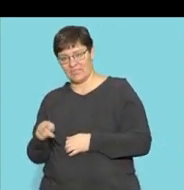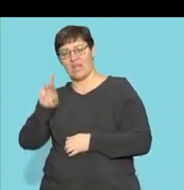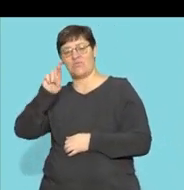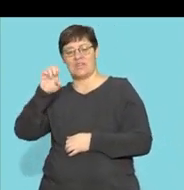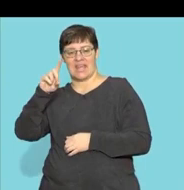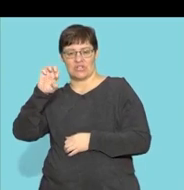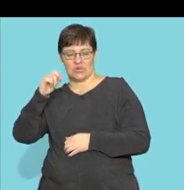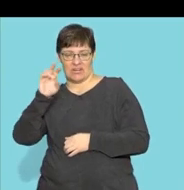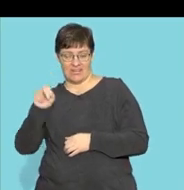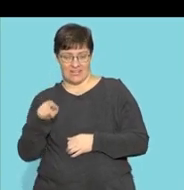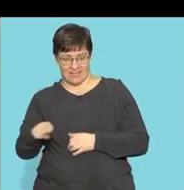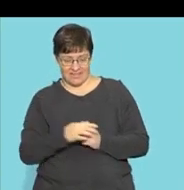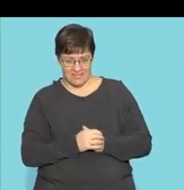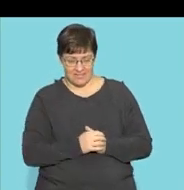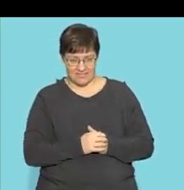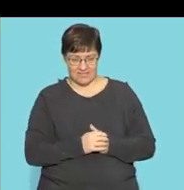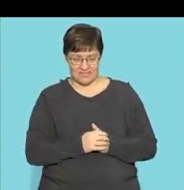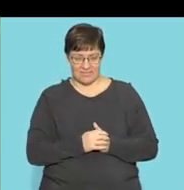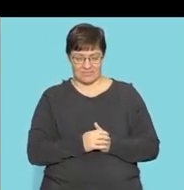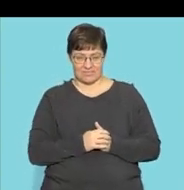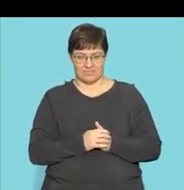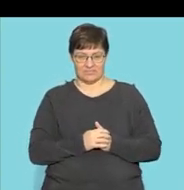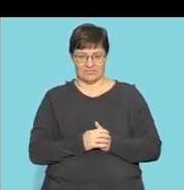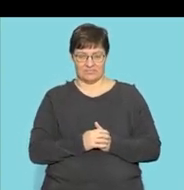and this is reduction.